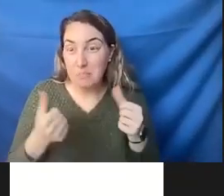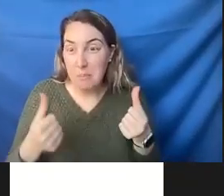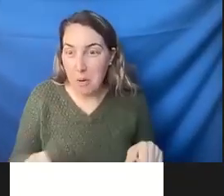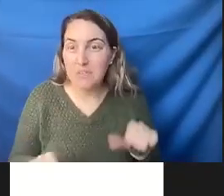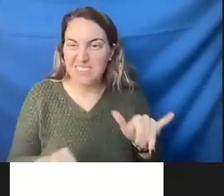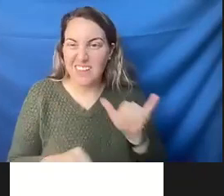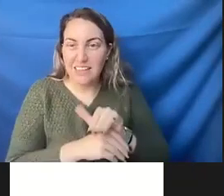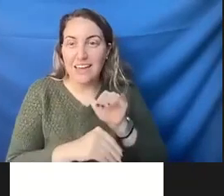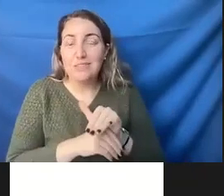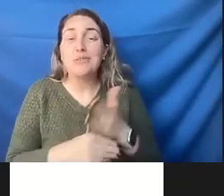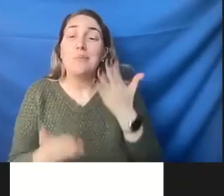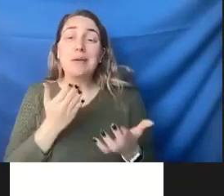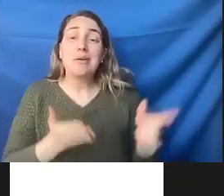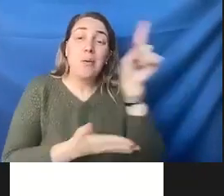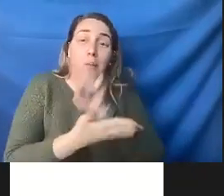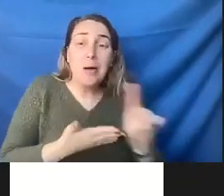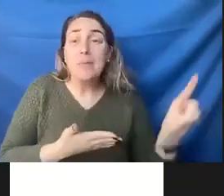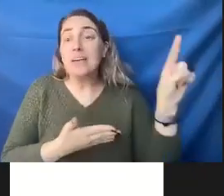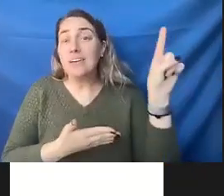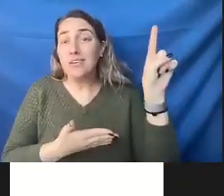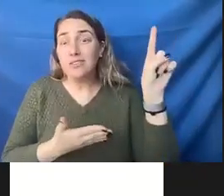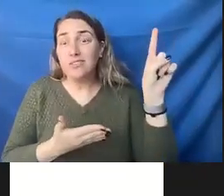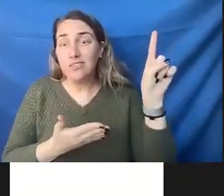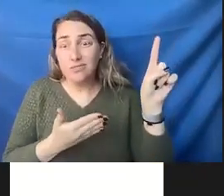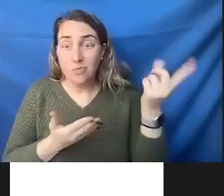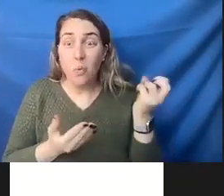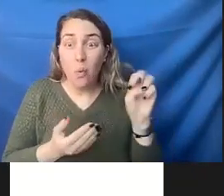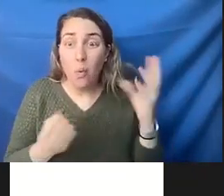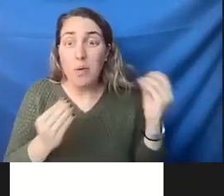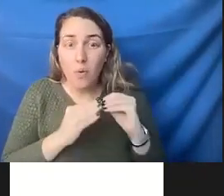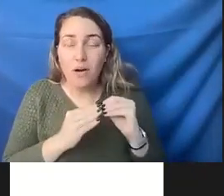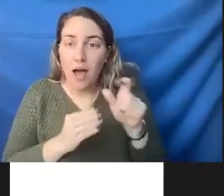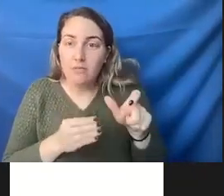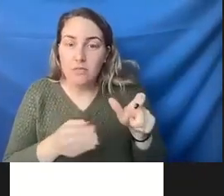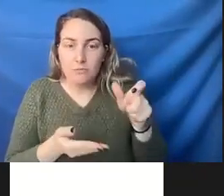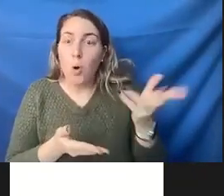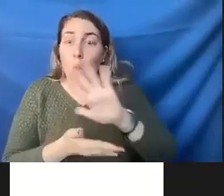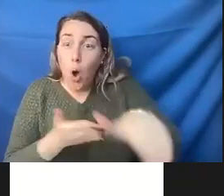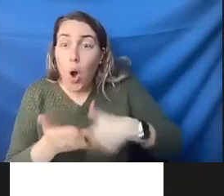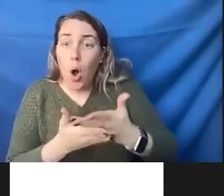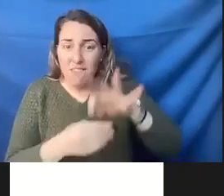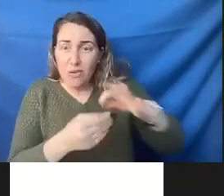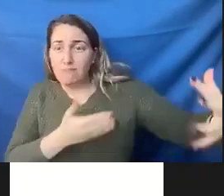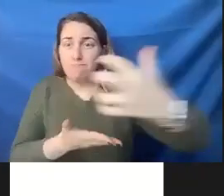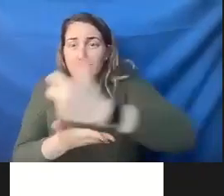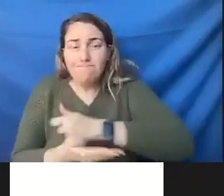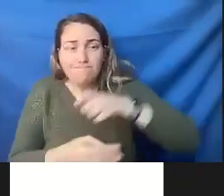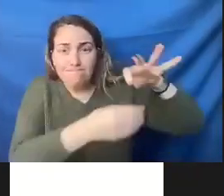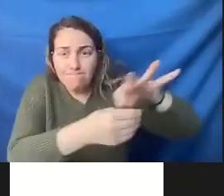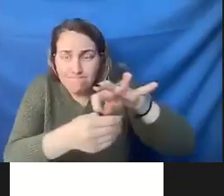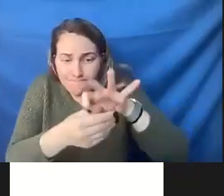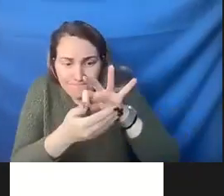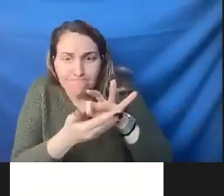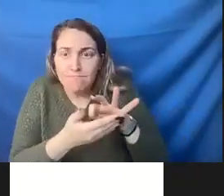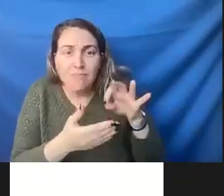count all votes because absentee ballots can be received up to 10 days after an election. And the Board of Elections, of course, wants to